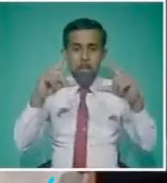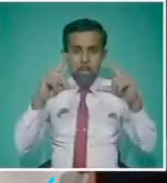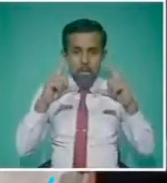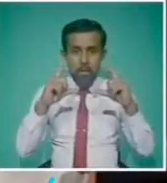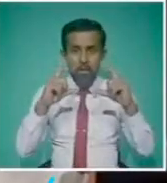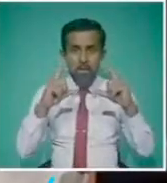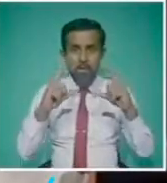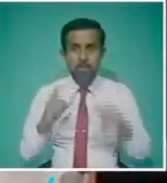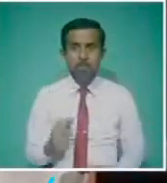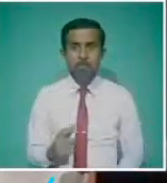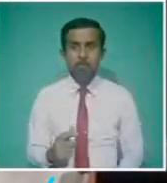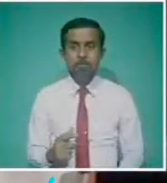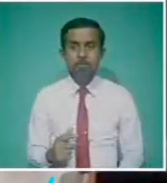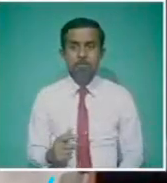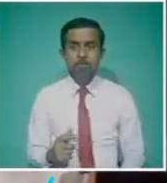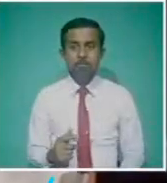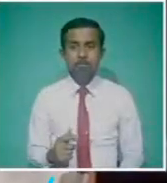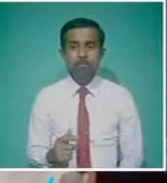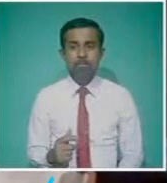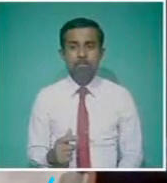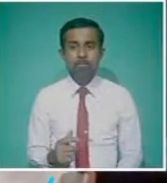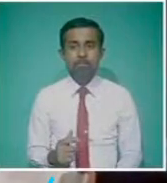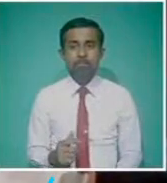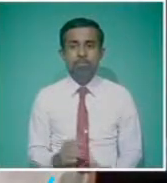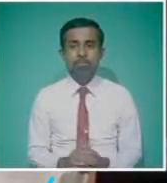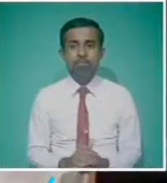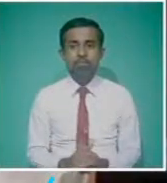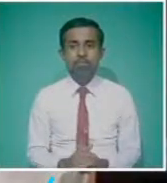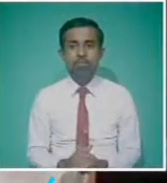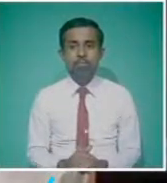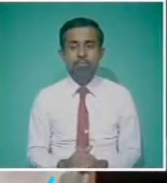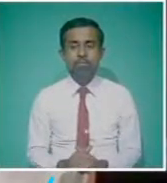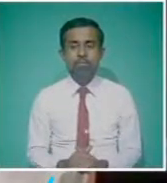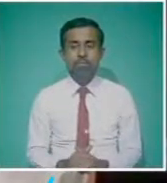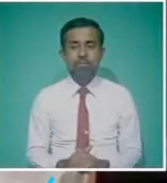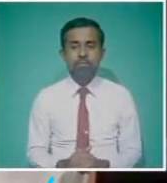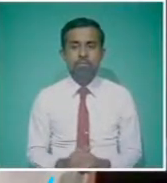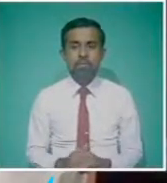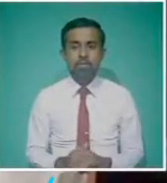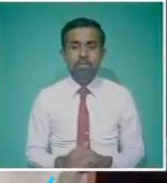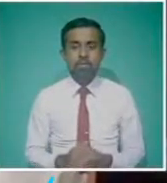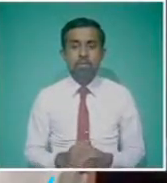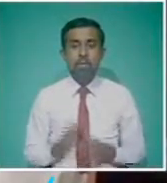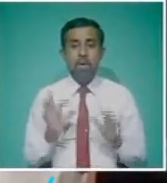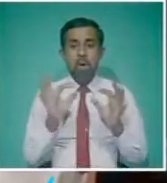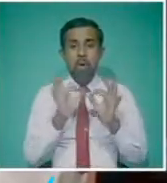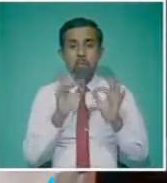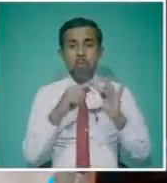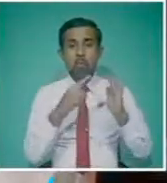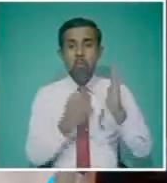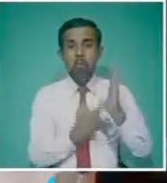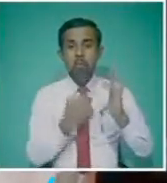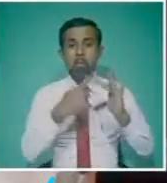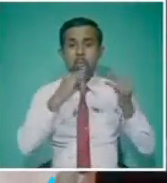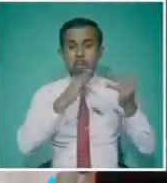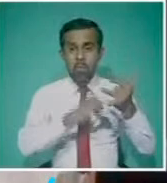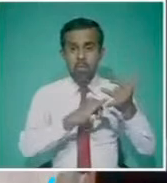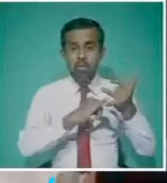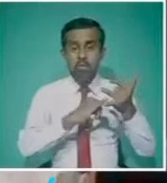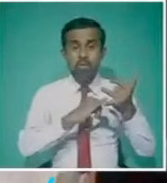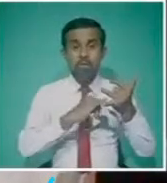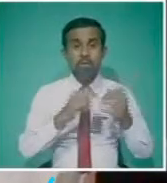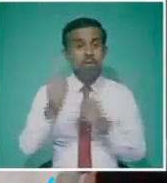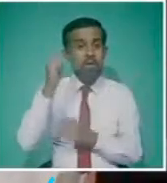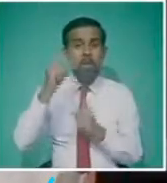who spends half a day with outgoing Prime Minister Boris Johnson and the incoming Prime Minister Liz Truss would have